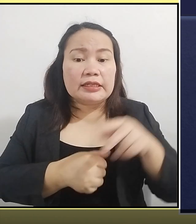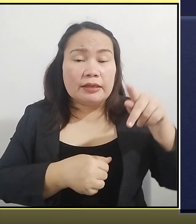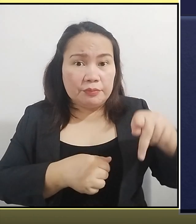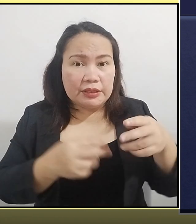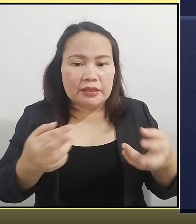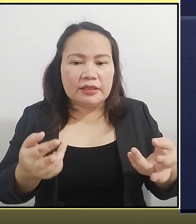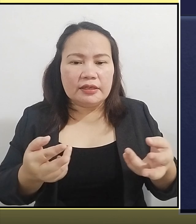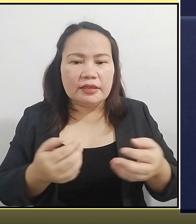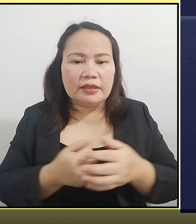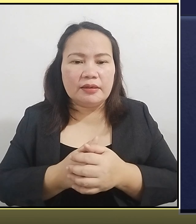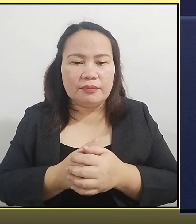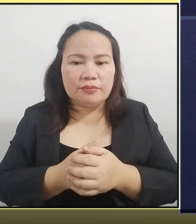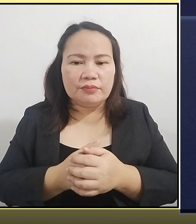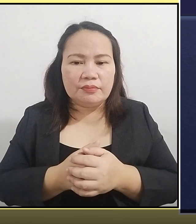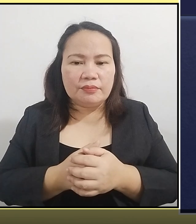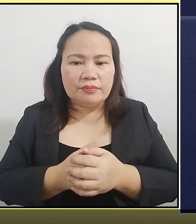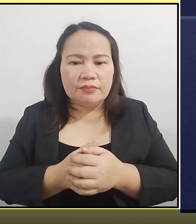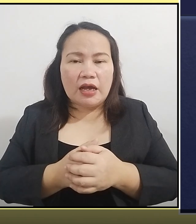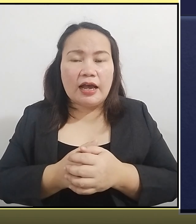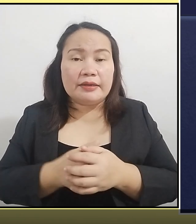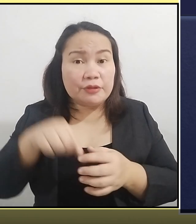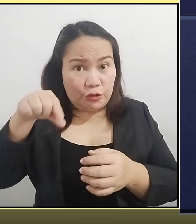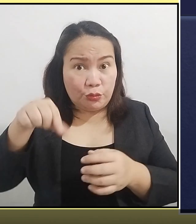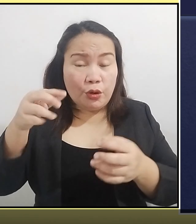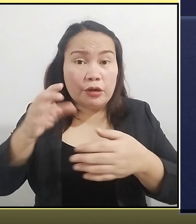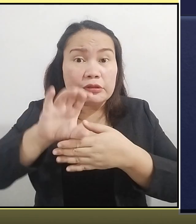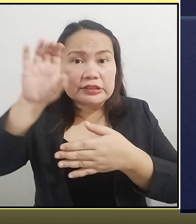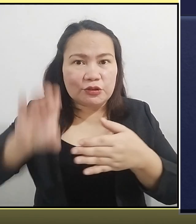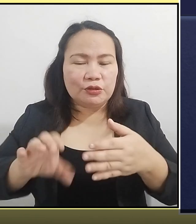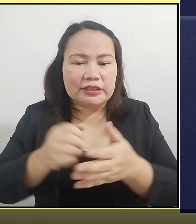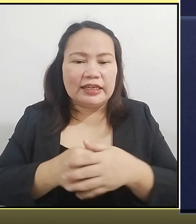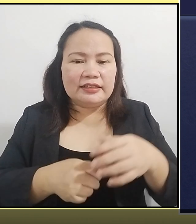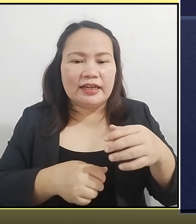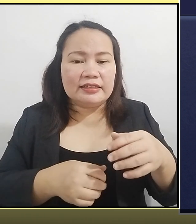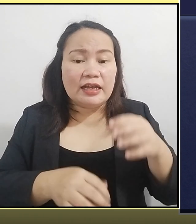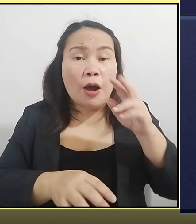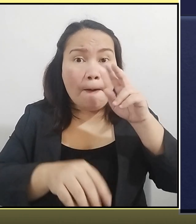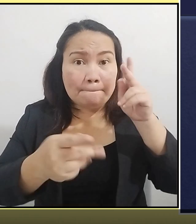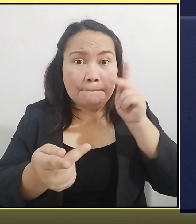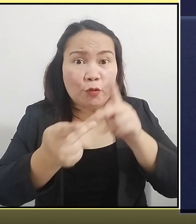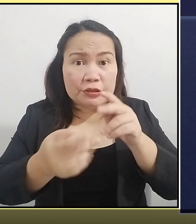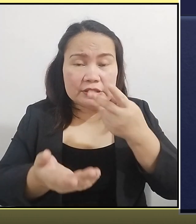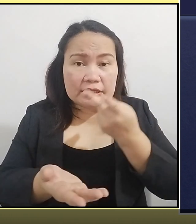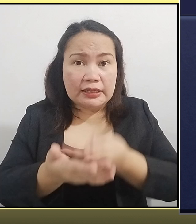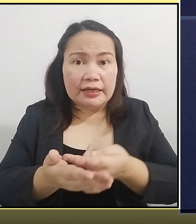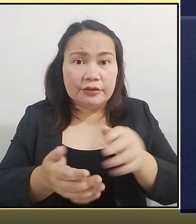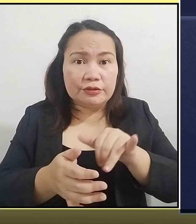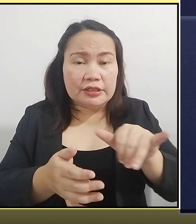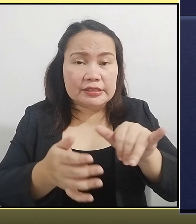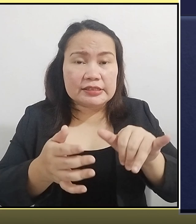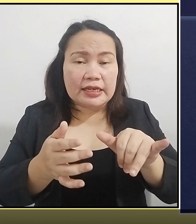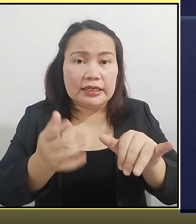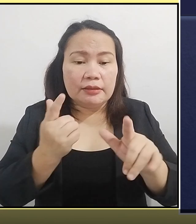conclusion. Write if and then ayusin natin. If the points